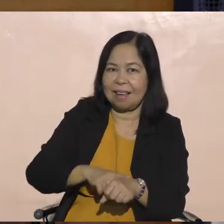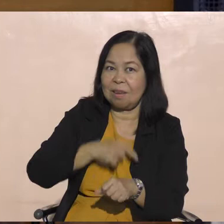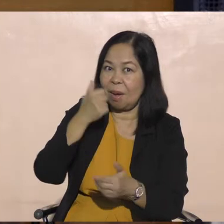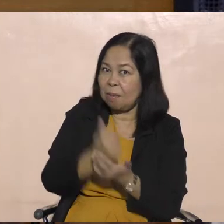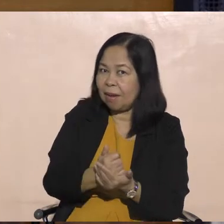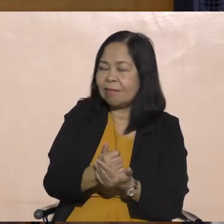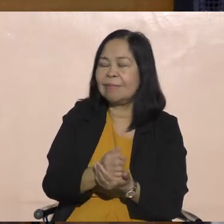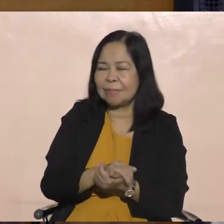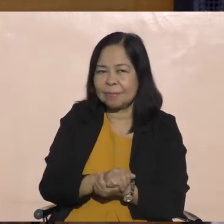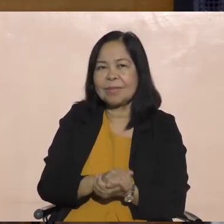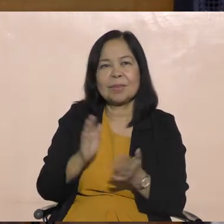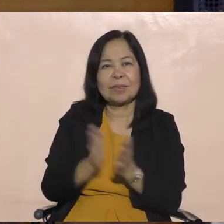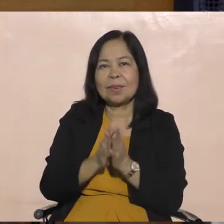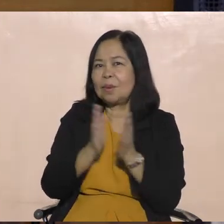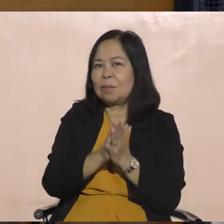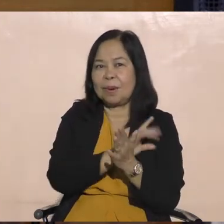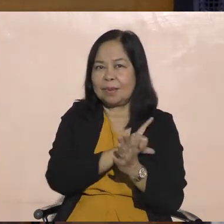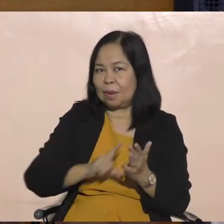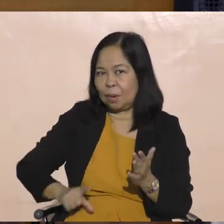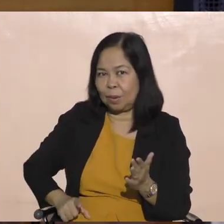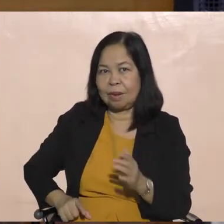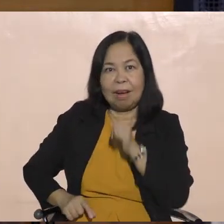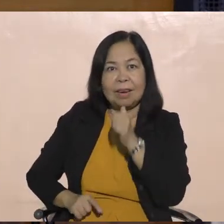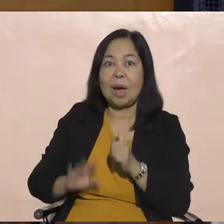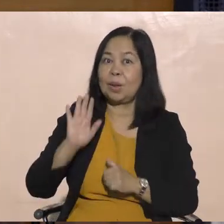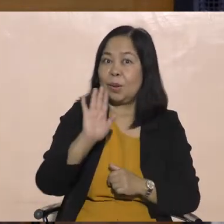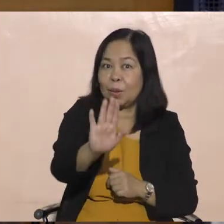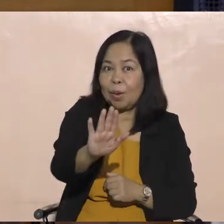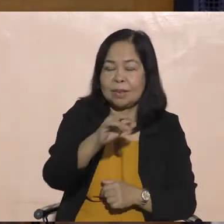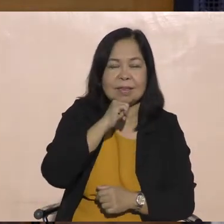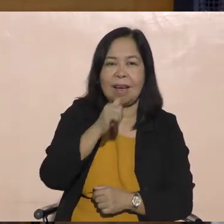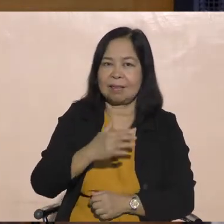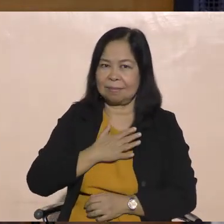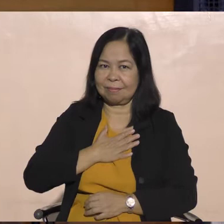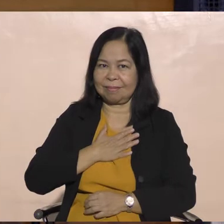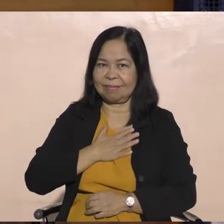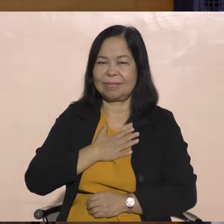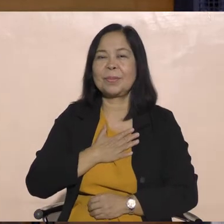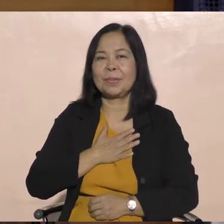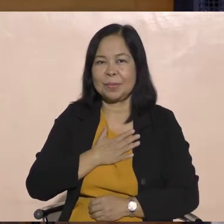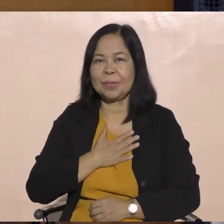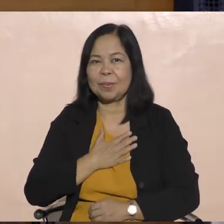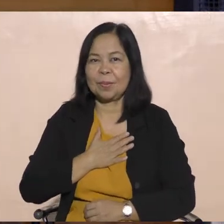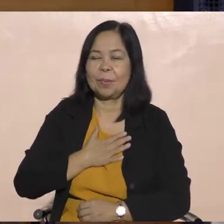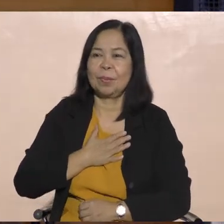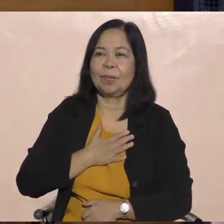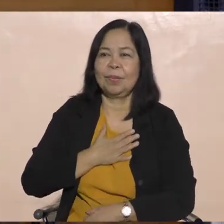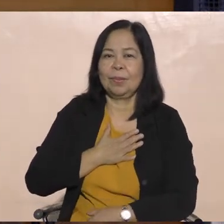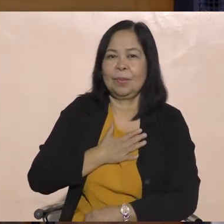He deserves. Amen? The right time is His right time, not our time. Dili ang atong